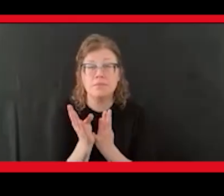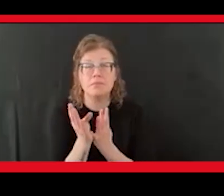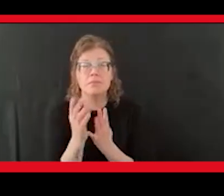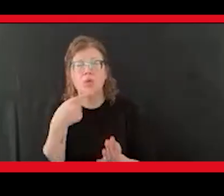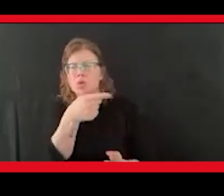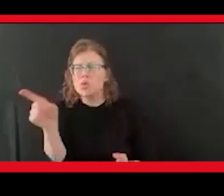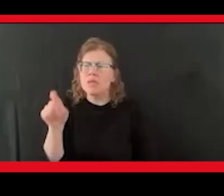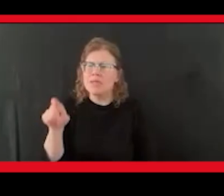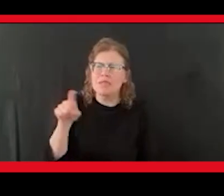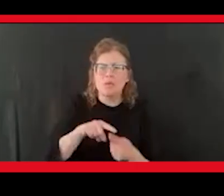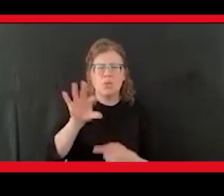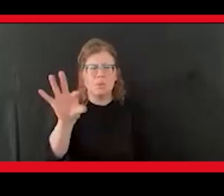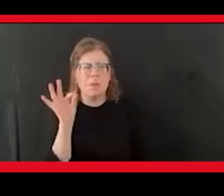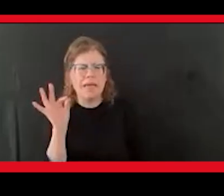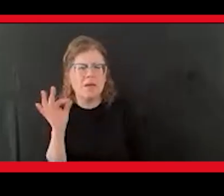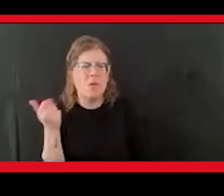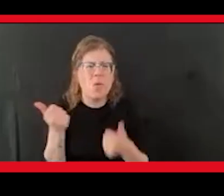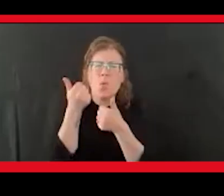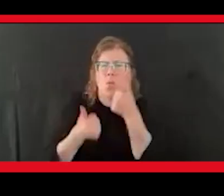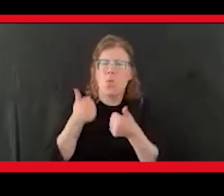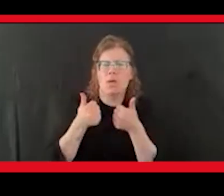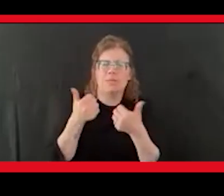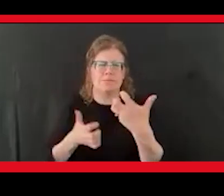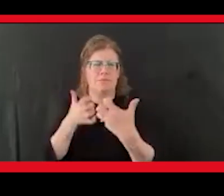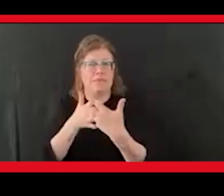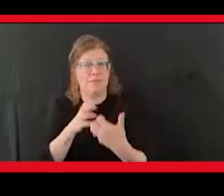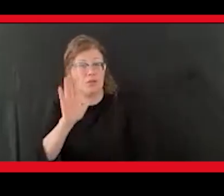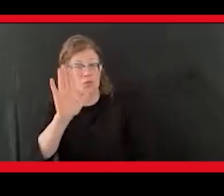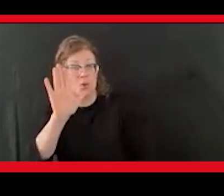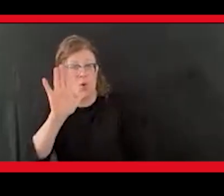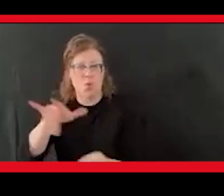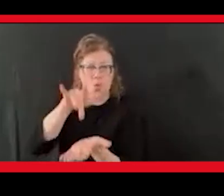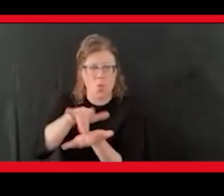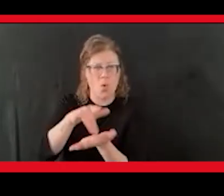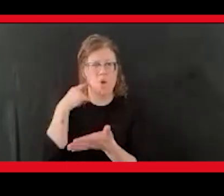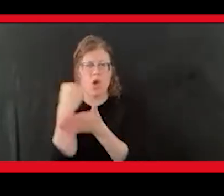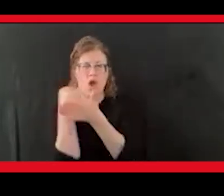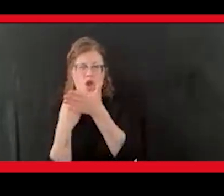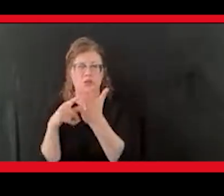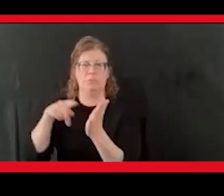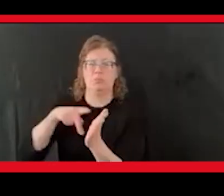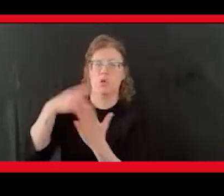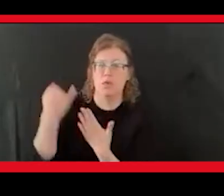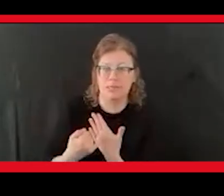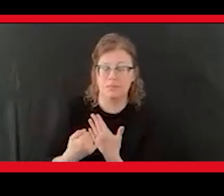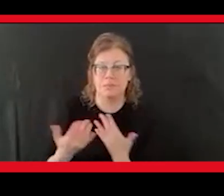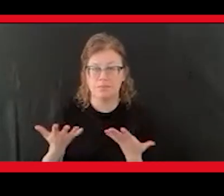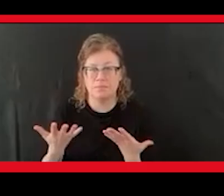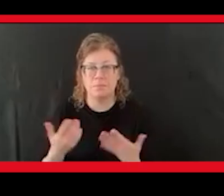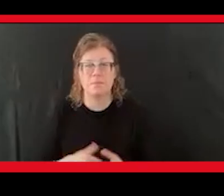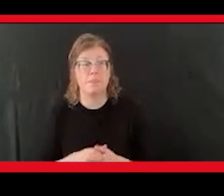goal and purpose of their project. Create and develop stream is focused on the